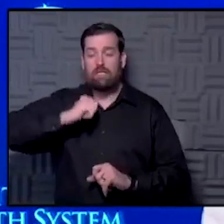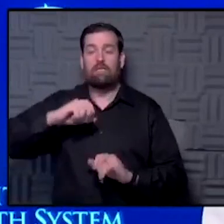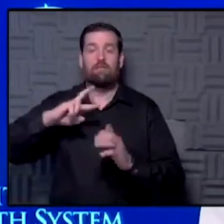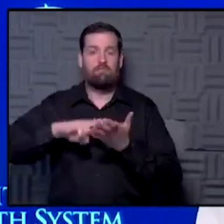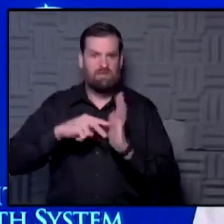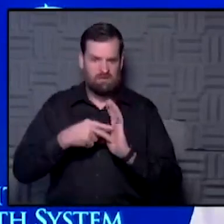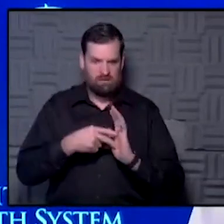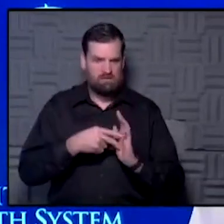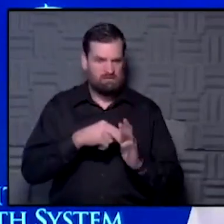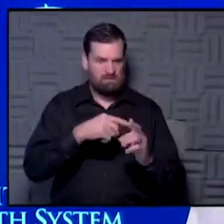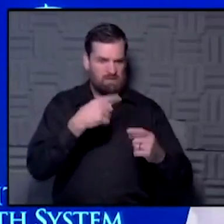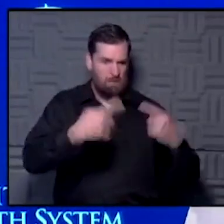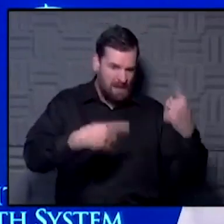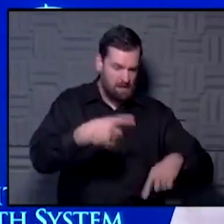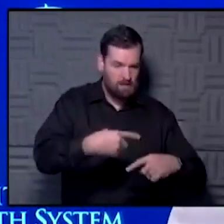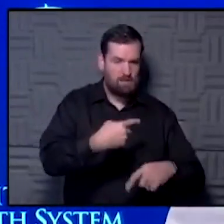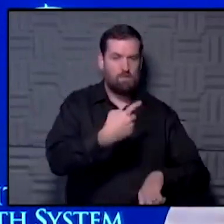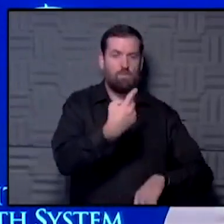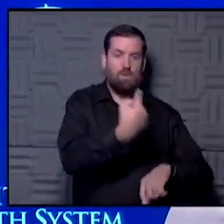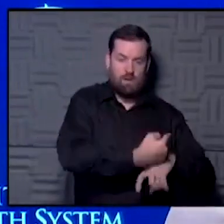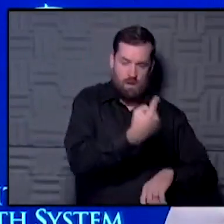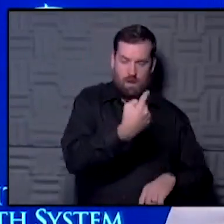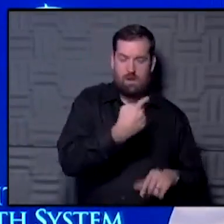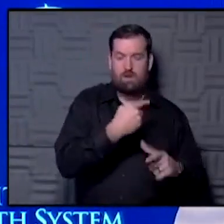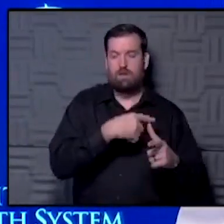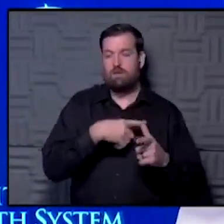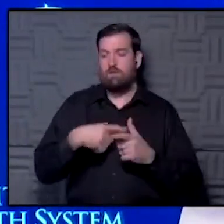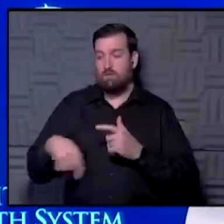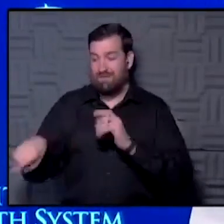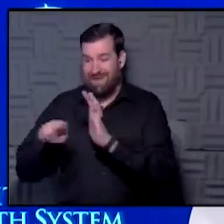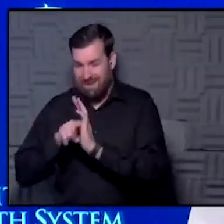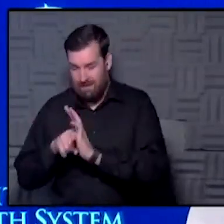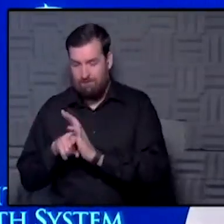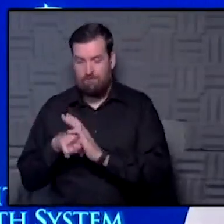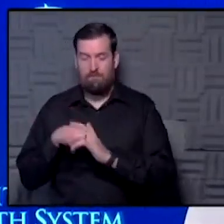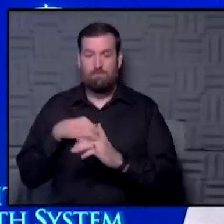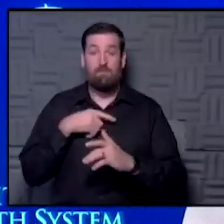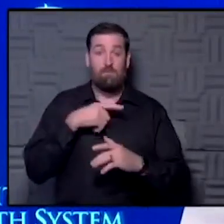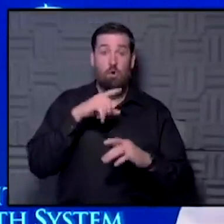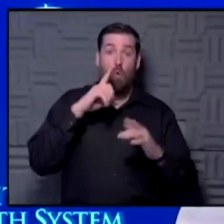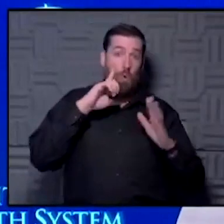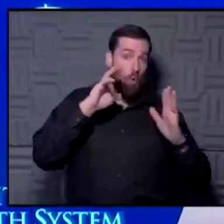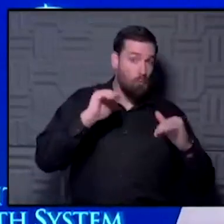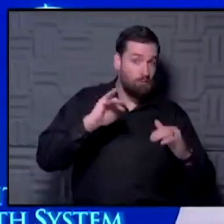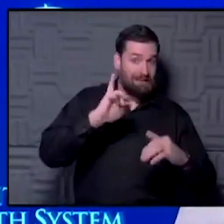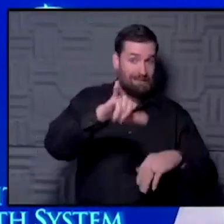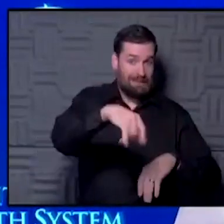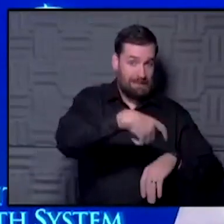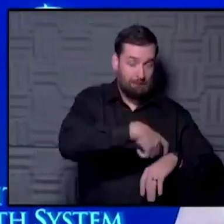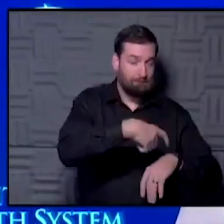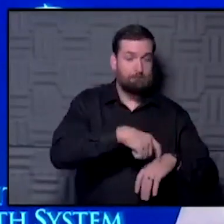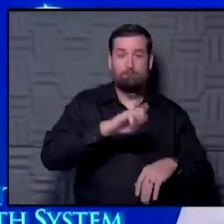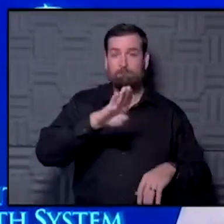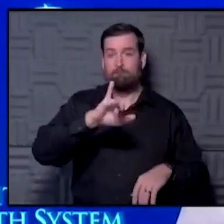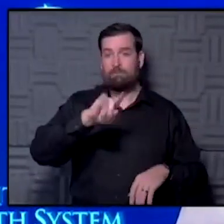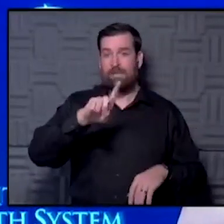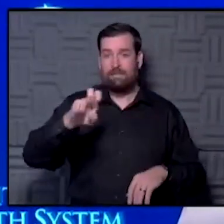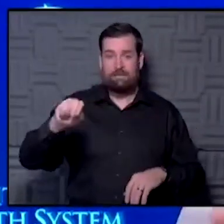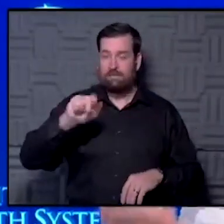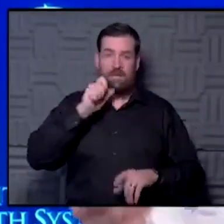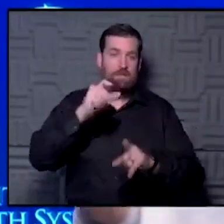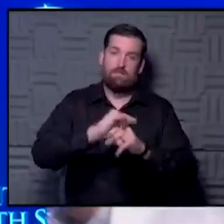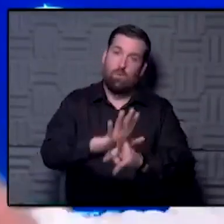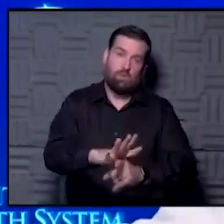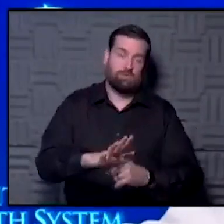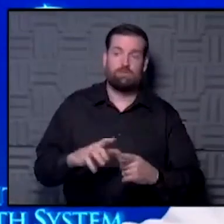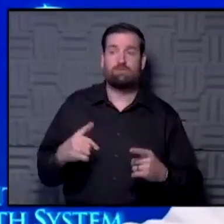one day, and he tested negative the next day, and then negative, then positive. So hopefully at the time of the debate, Biden was not exposed because